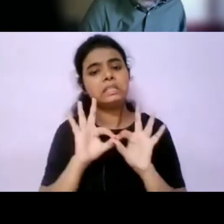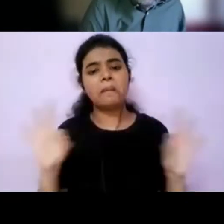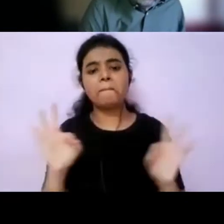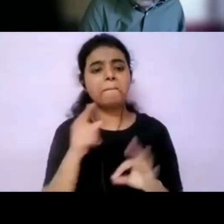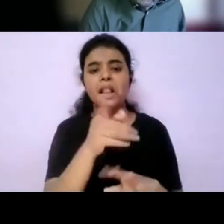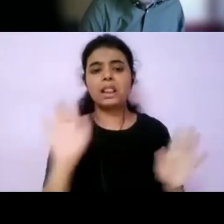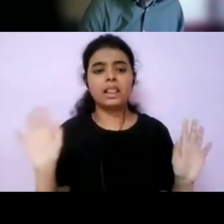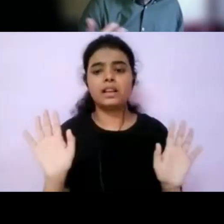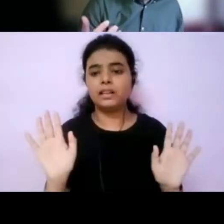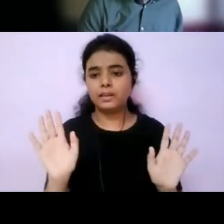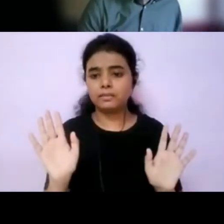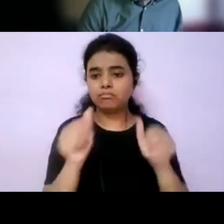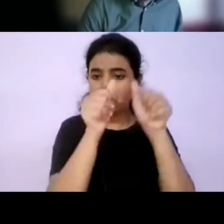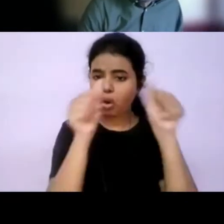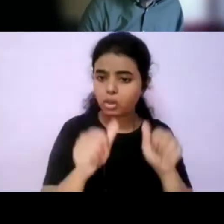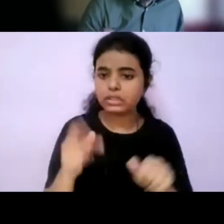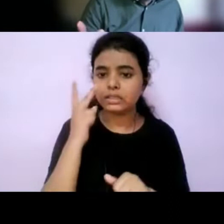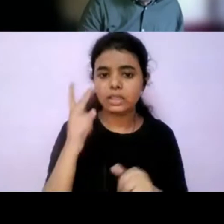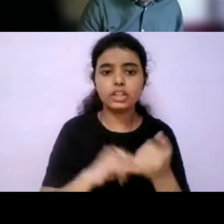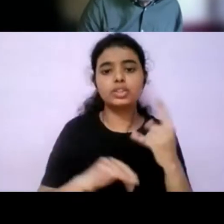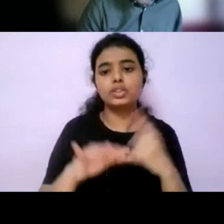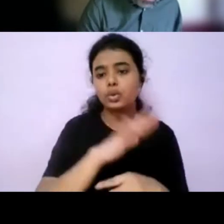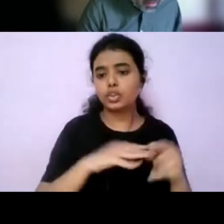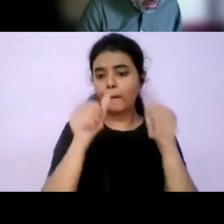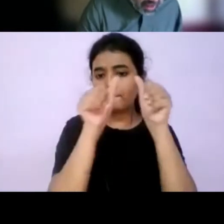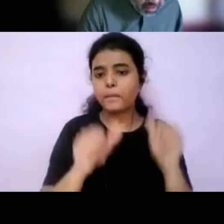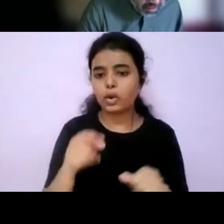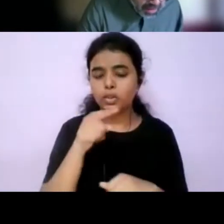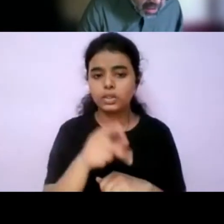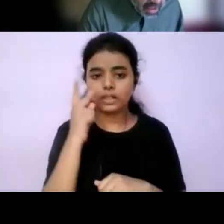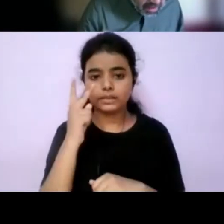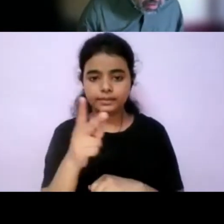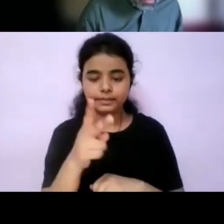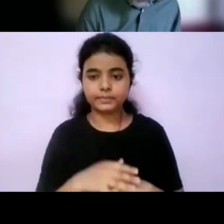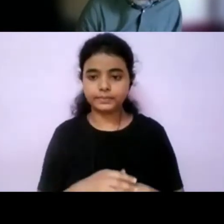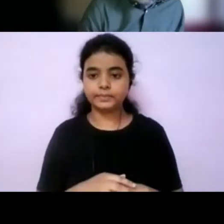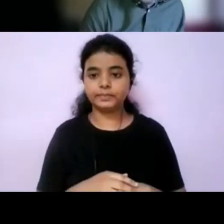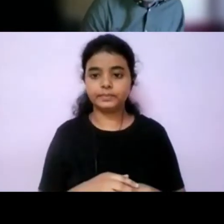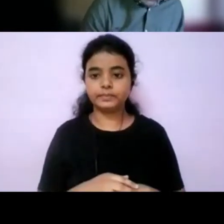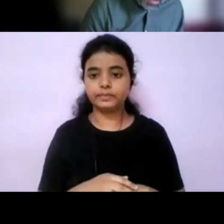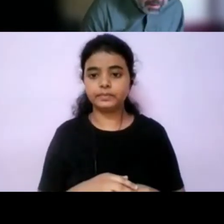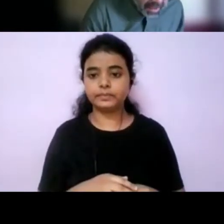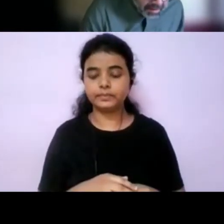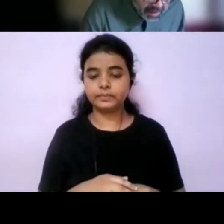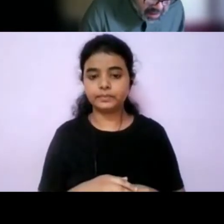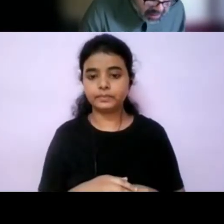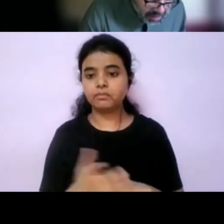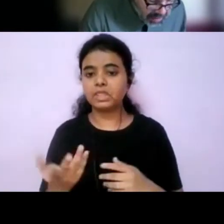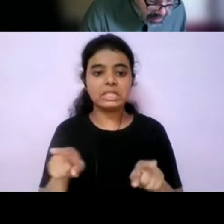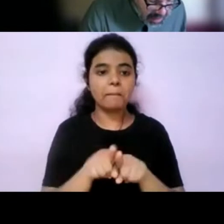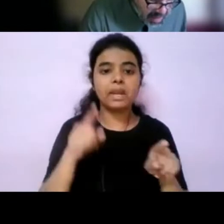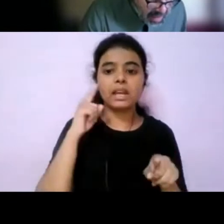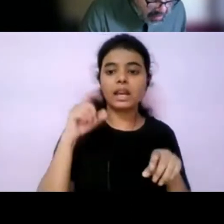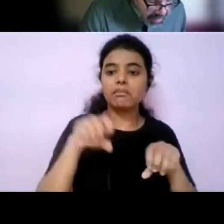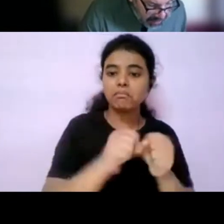that comes from Pius, the social model, which creates this dichotomy, this dualism, if you like, between impairment and